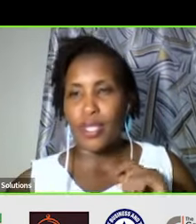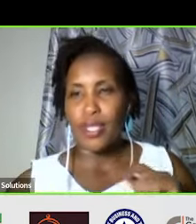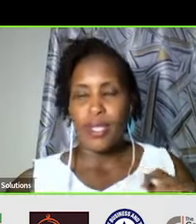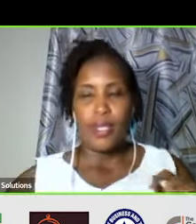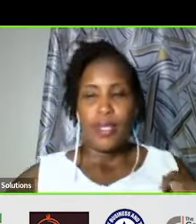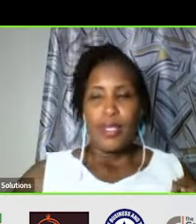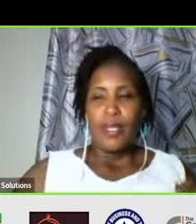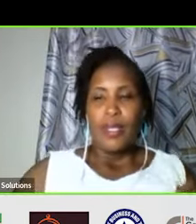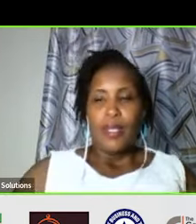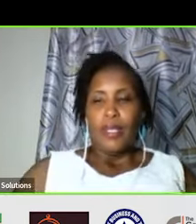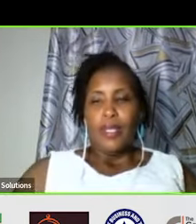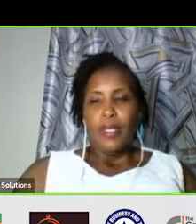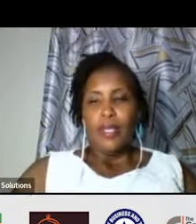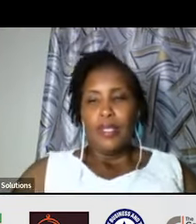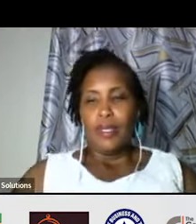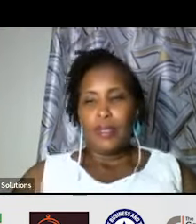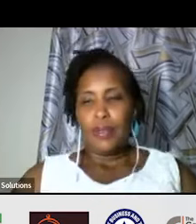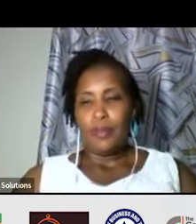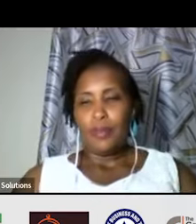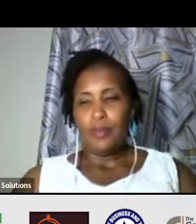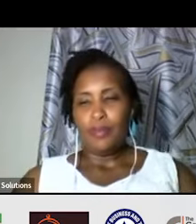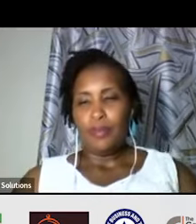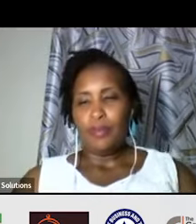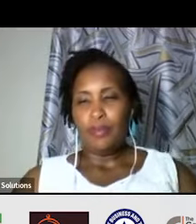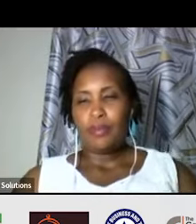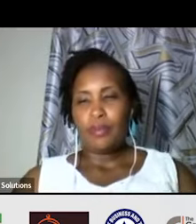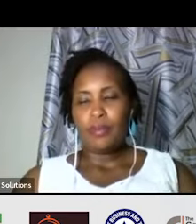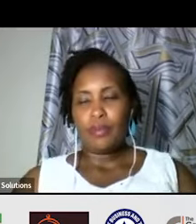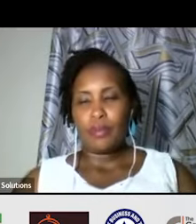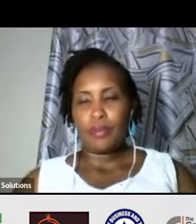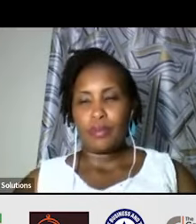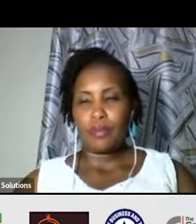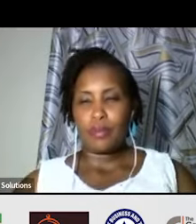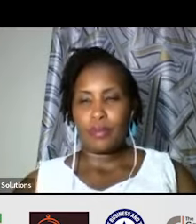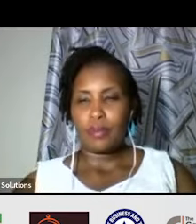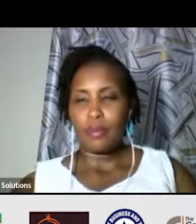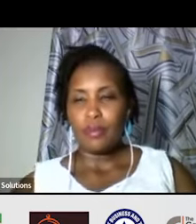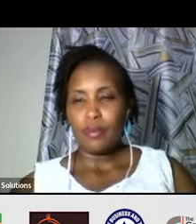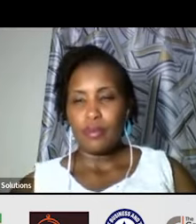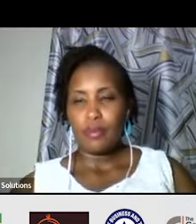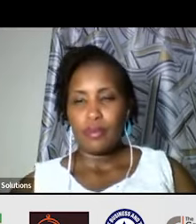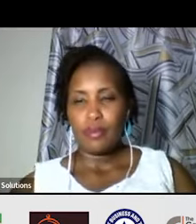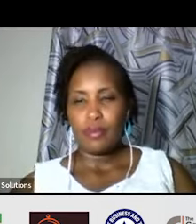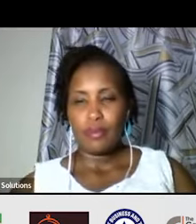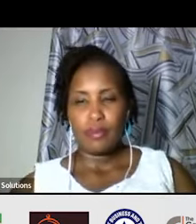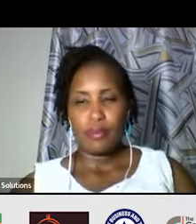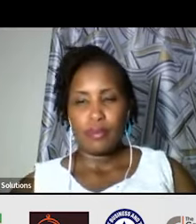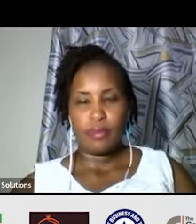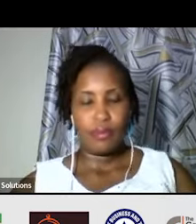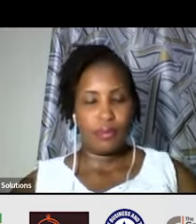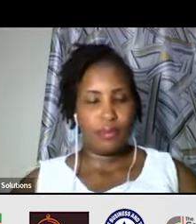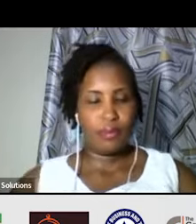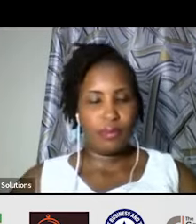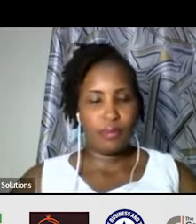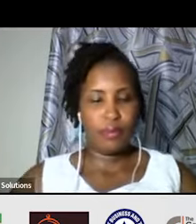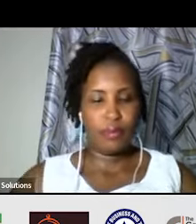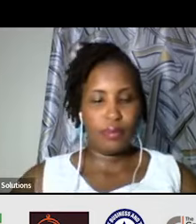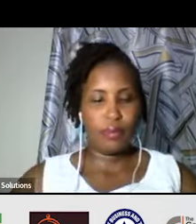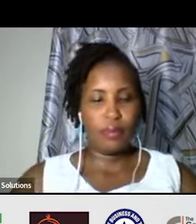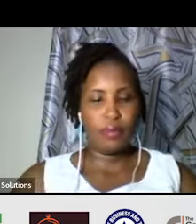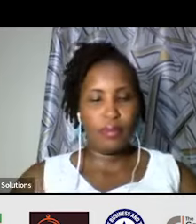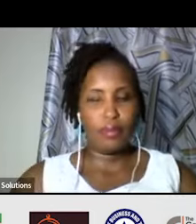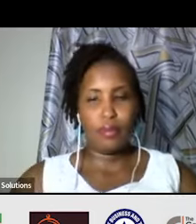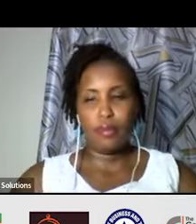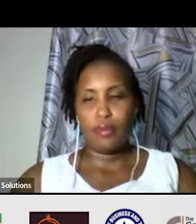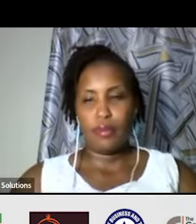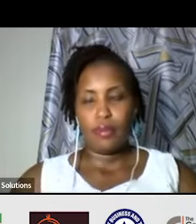shot. Thank you very much. What I'm saying is that conflict resolution is not a precept